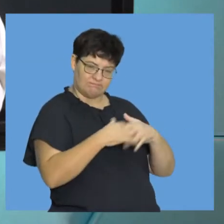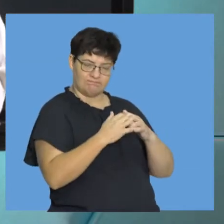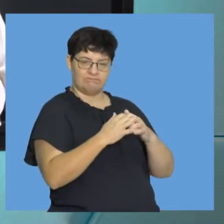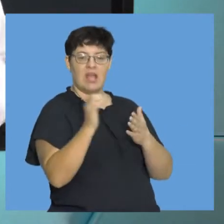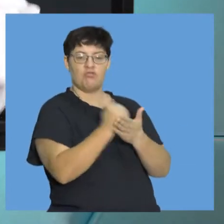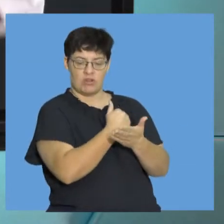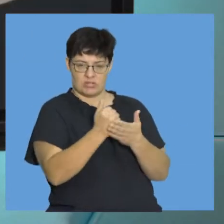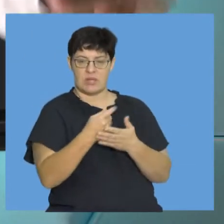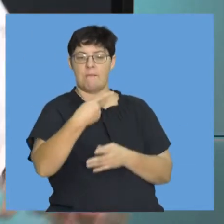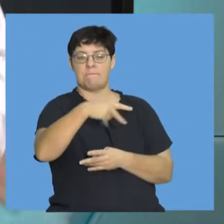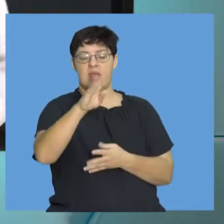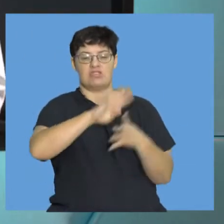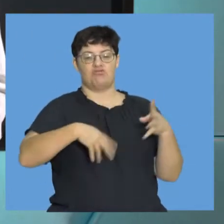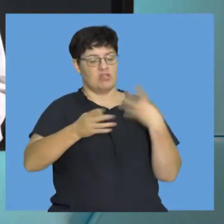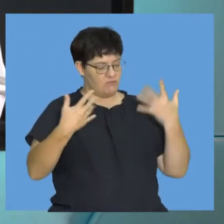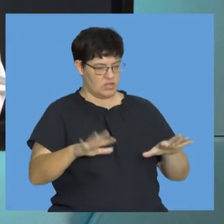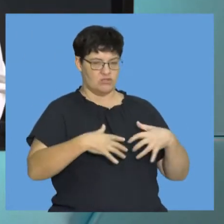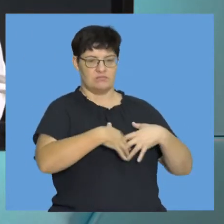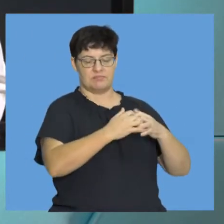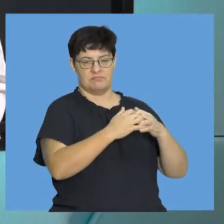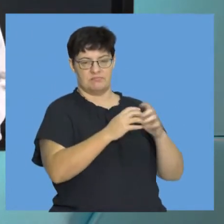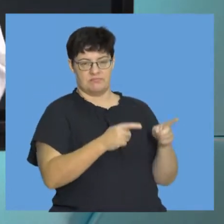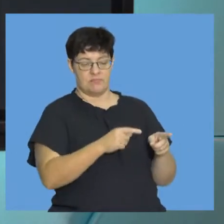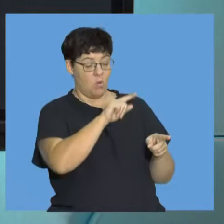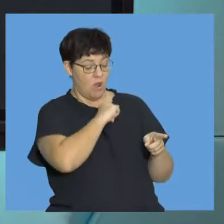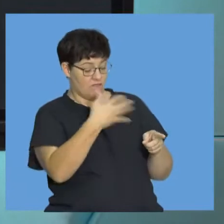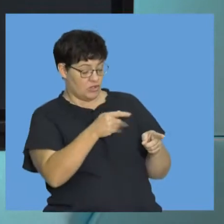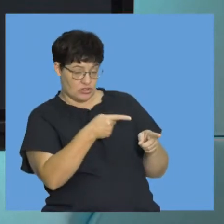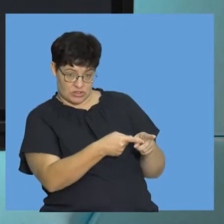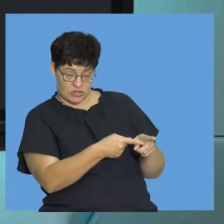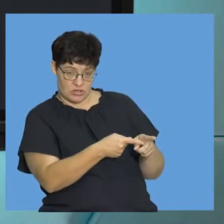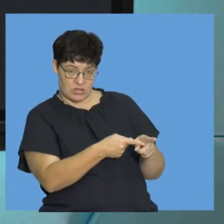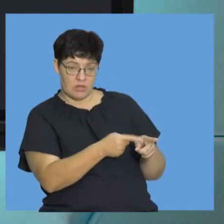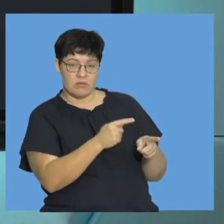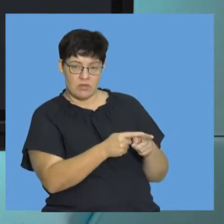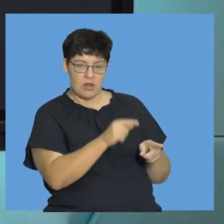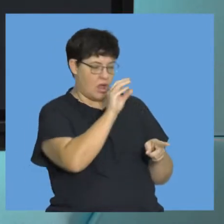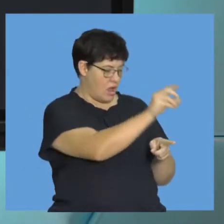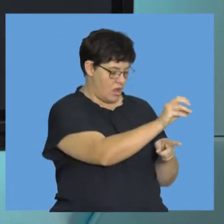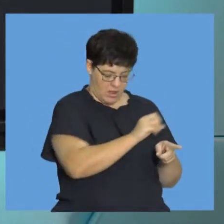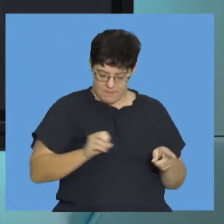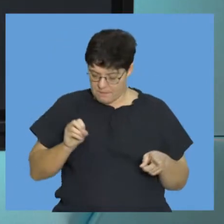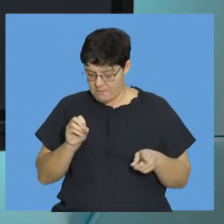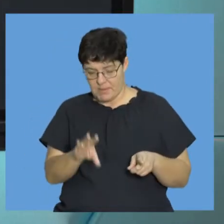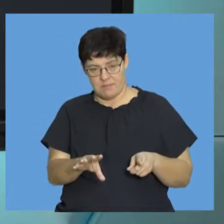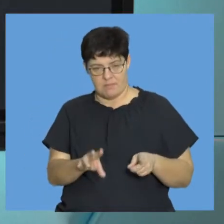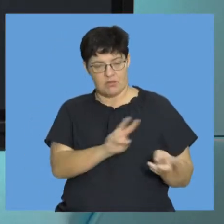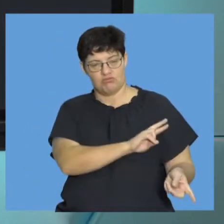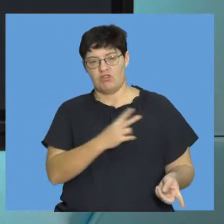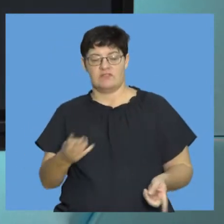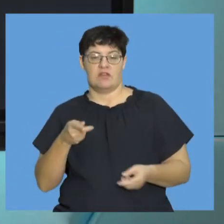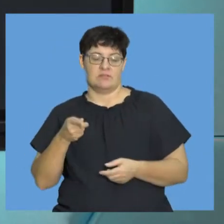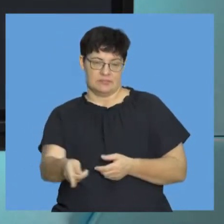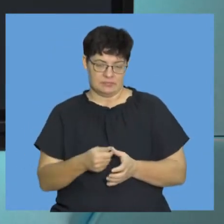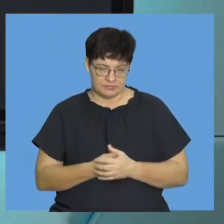payment schedule. And because you've drawn up the creditors payment schedule, you're just going to take those figures and transfer them into